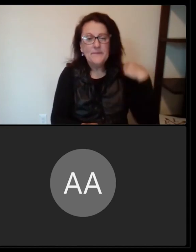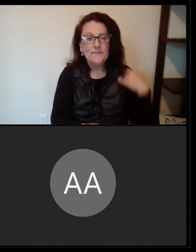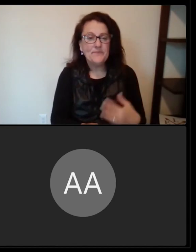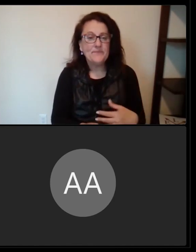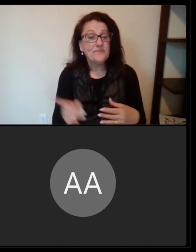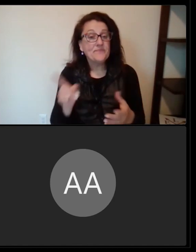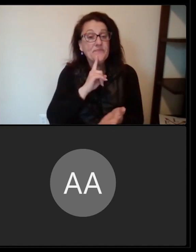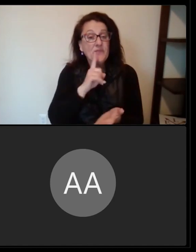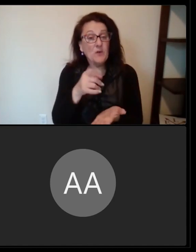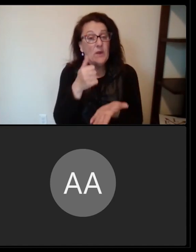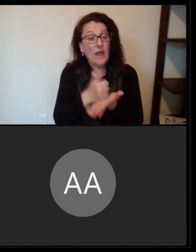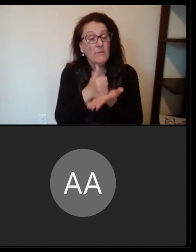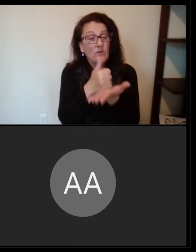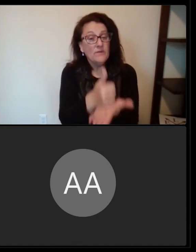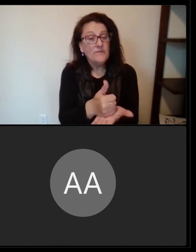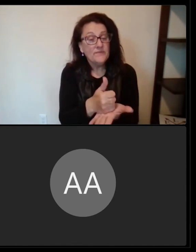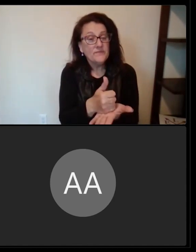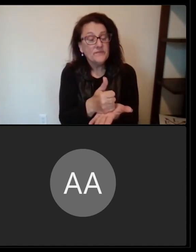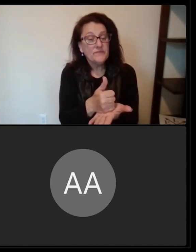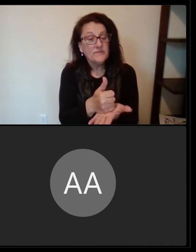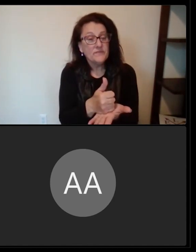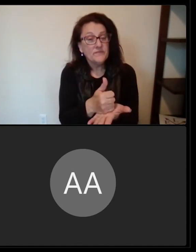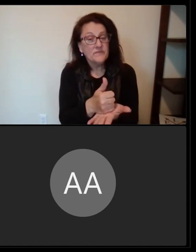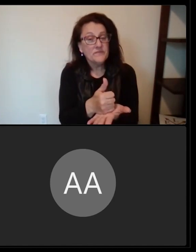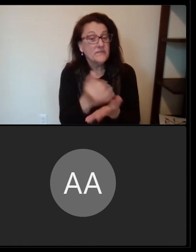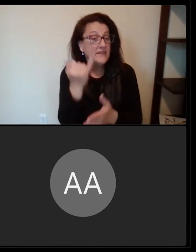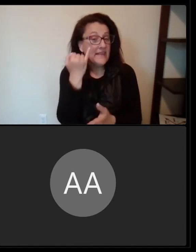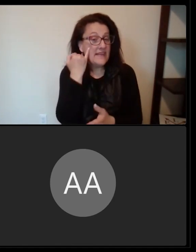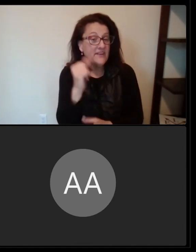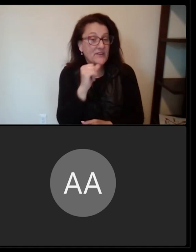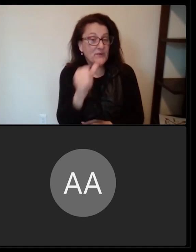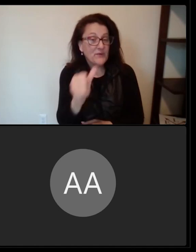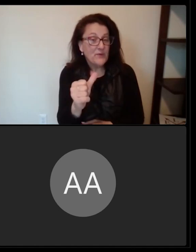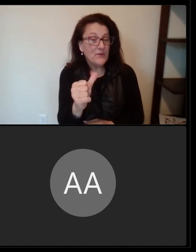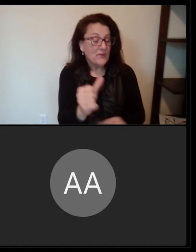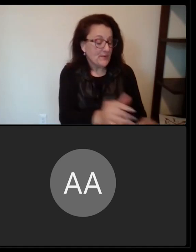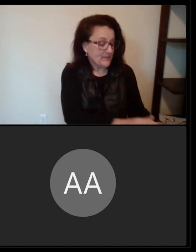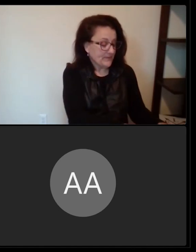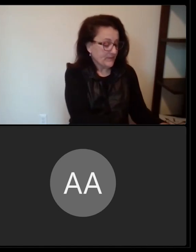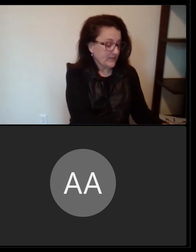It helps if I don't leave